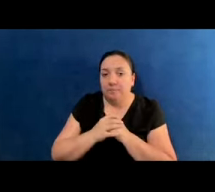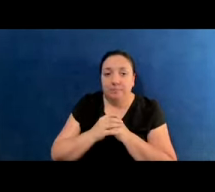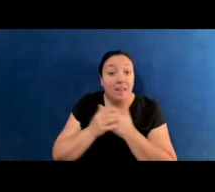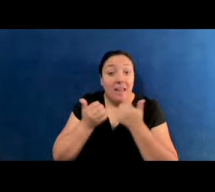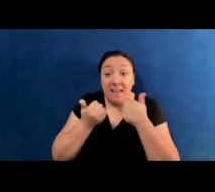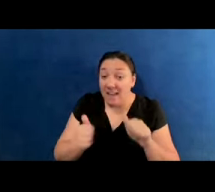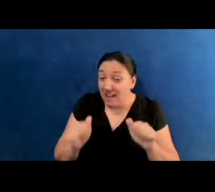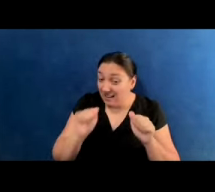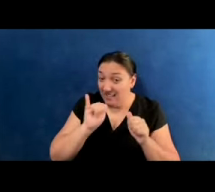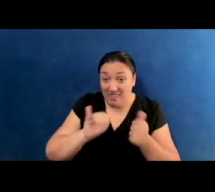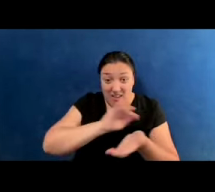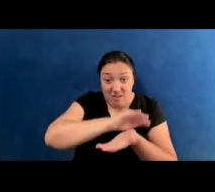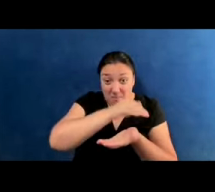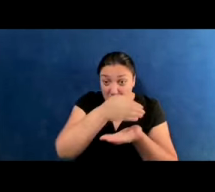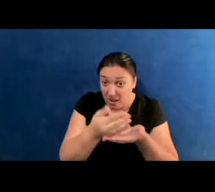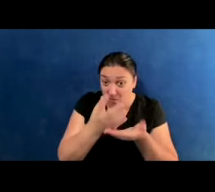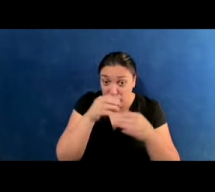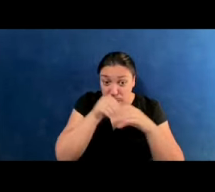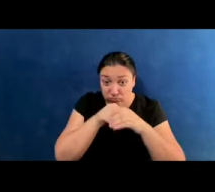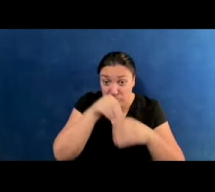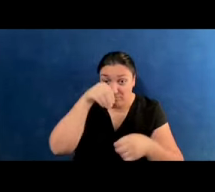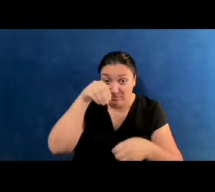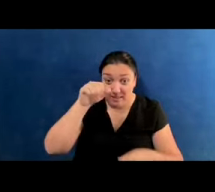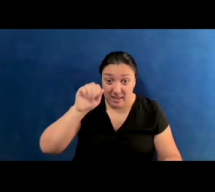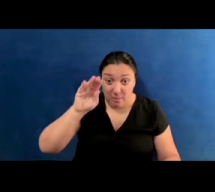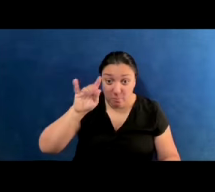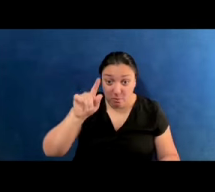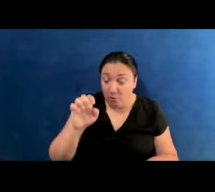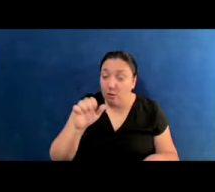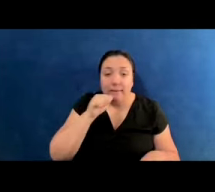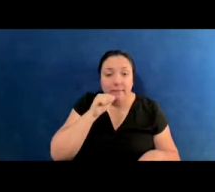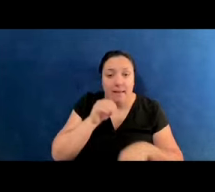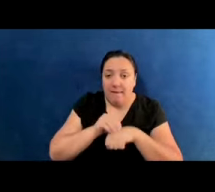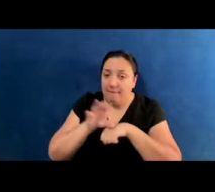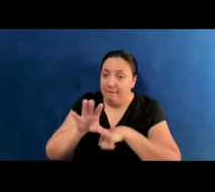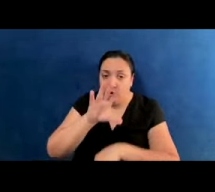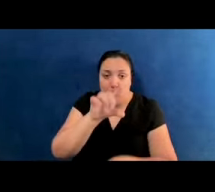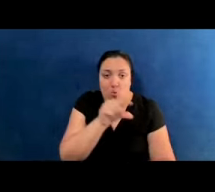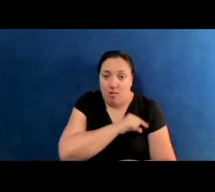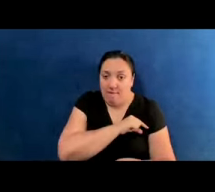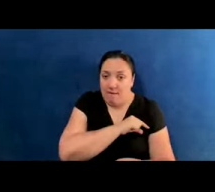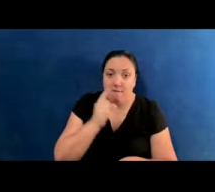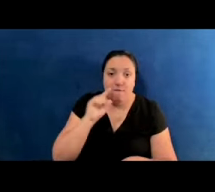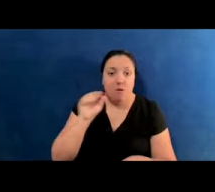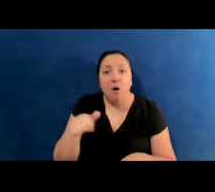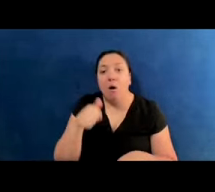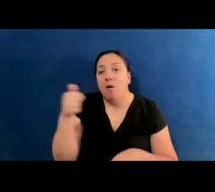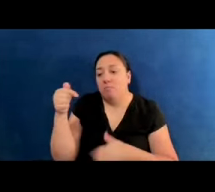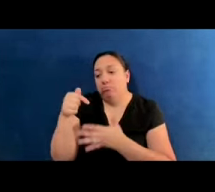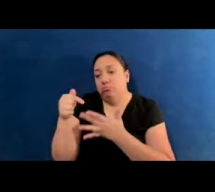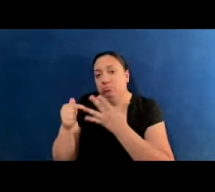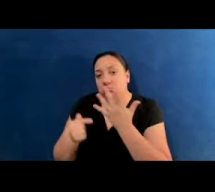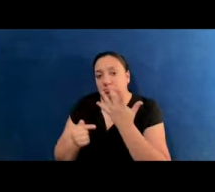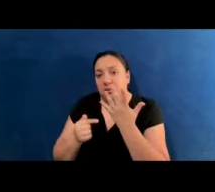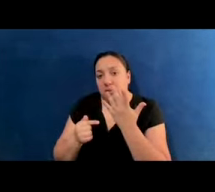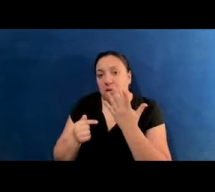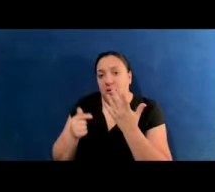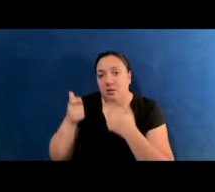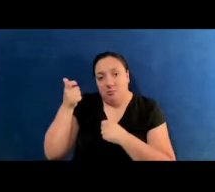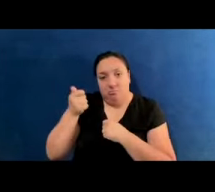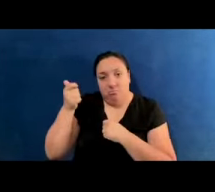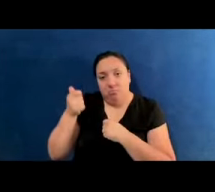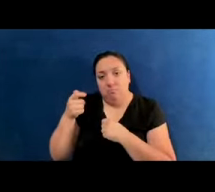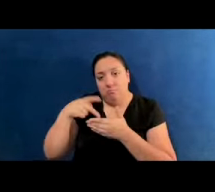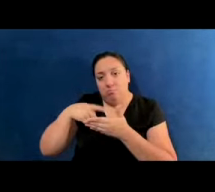Any amount of those savings in an ABLE will not affect your eligibility for other public